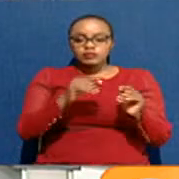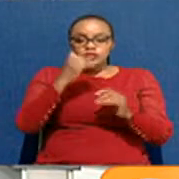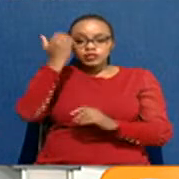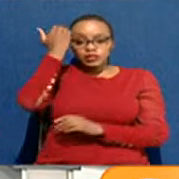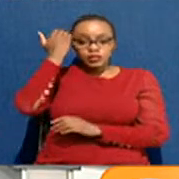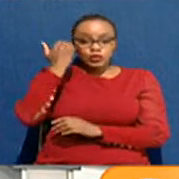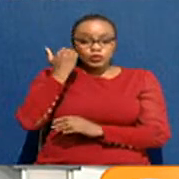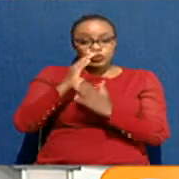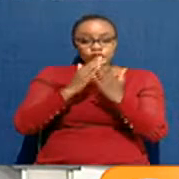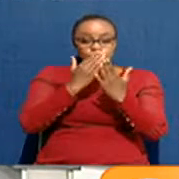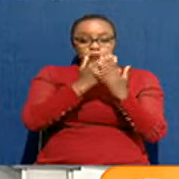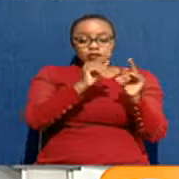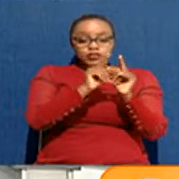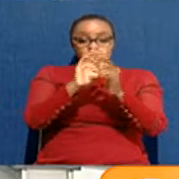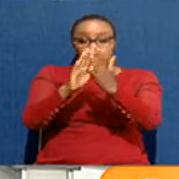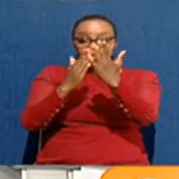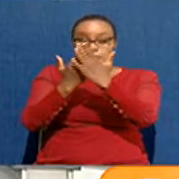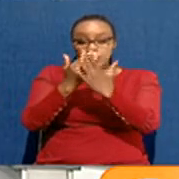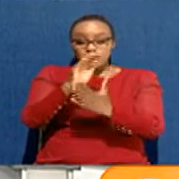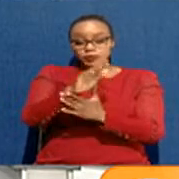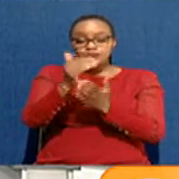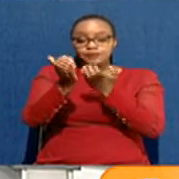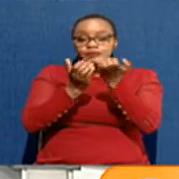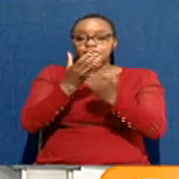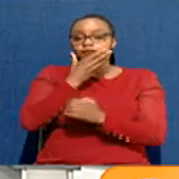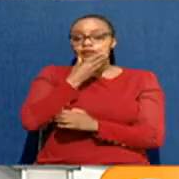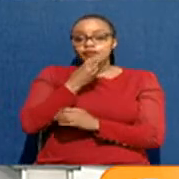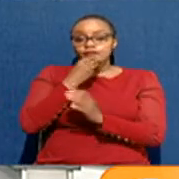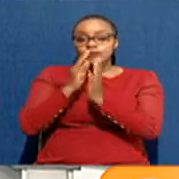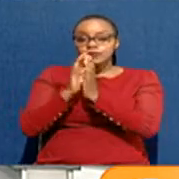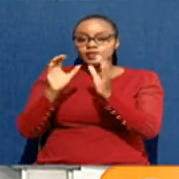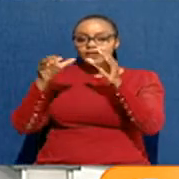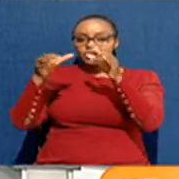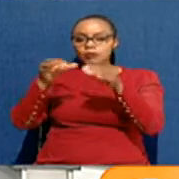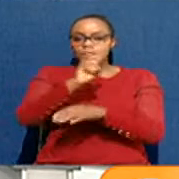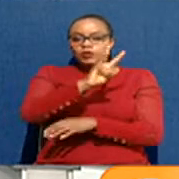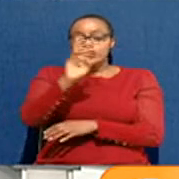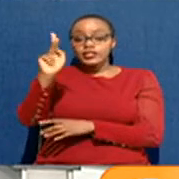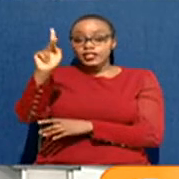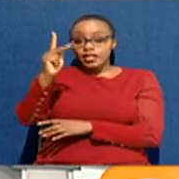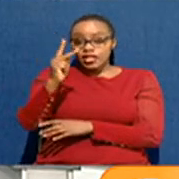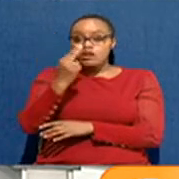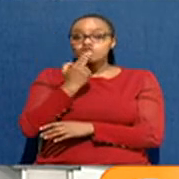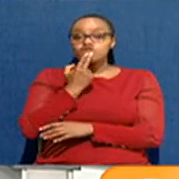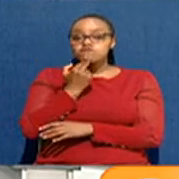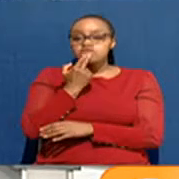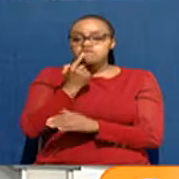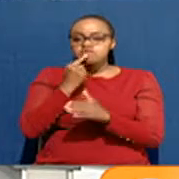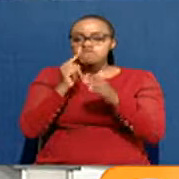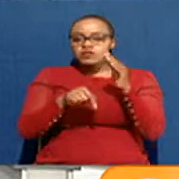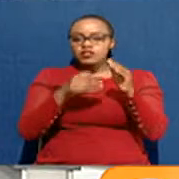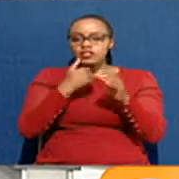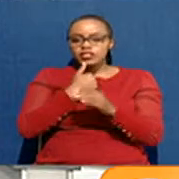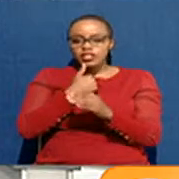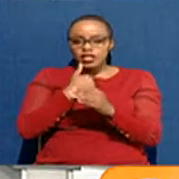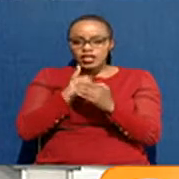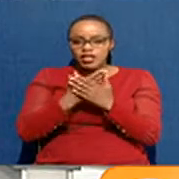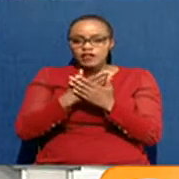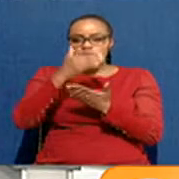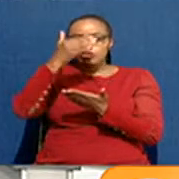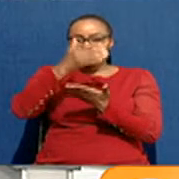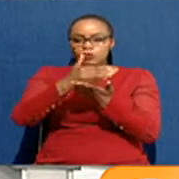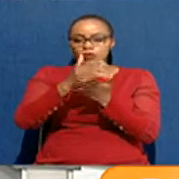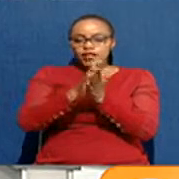High Court. In his application, the businessman and his company, West Kenya Sugar, say they have wholly discontinued